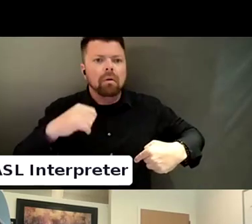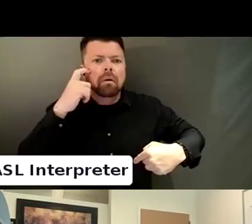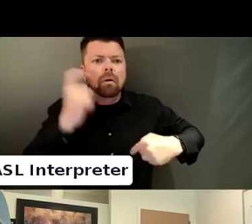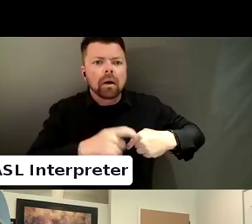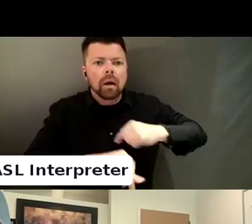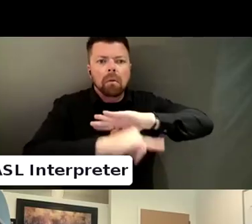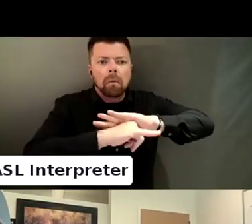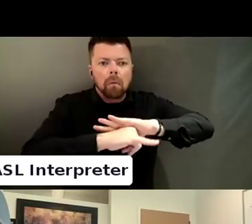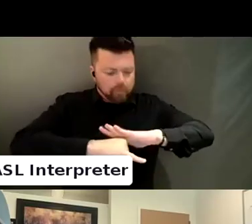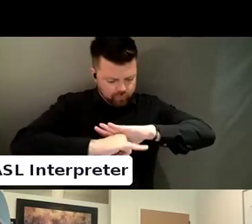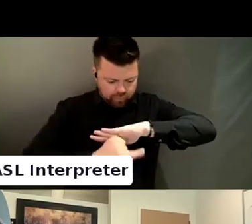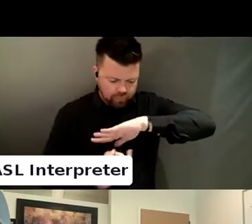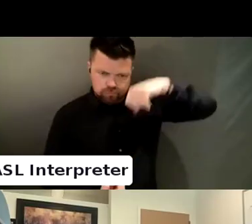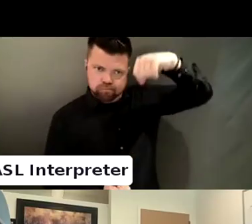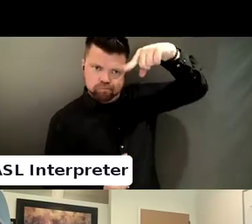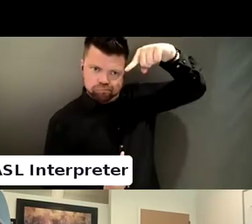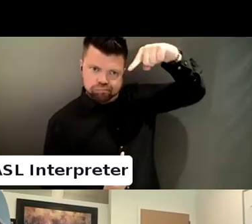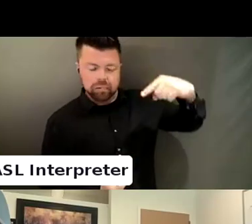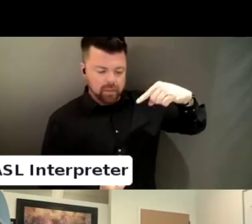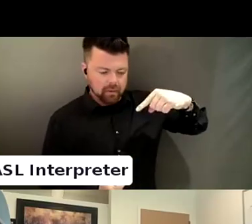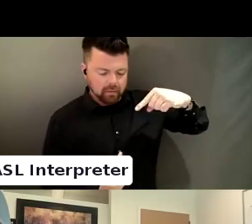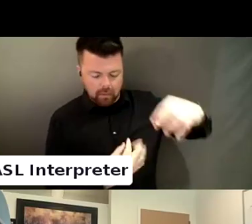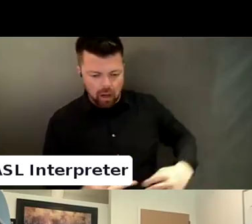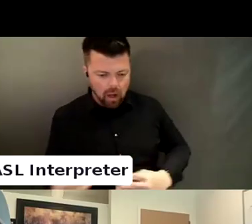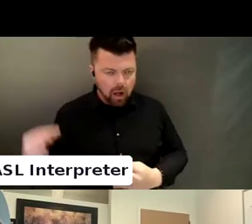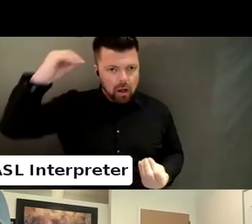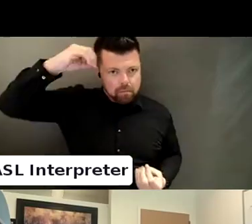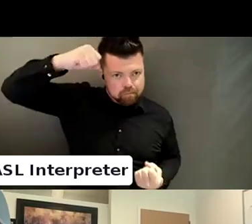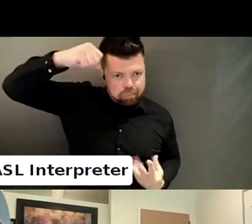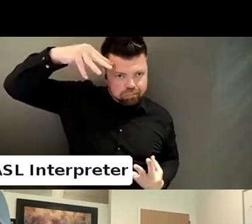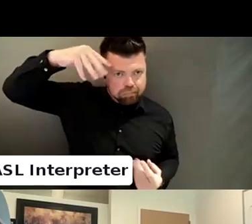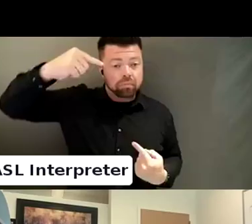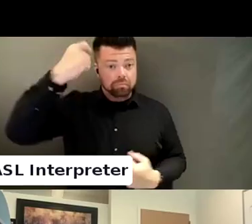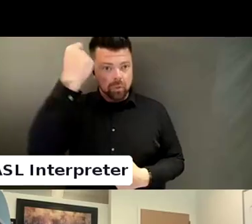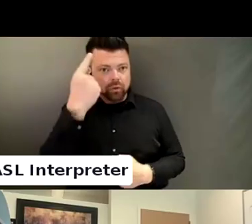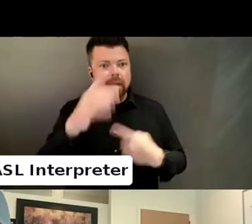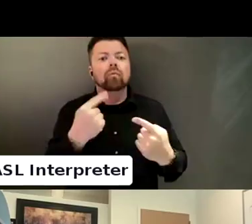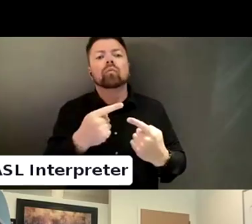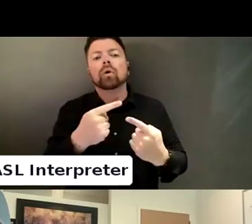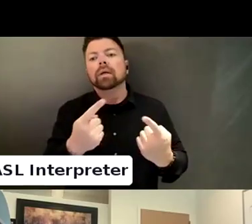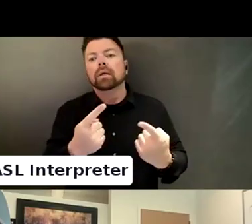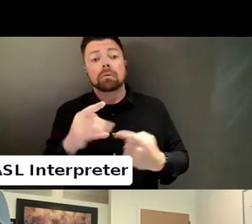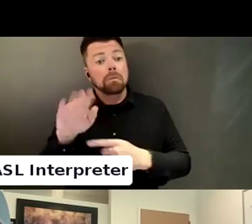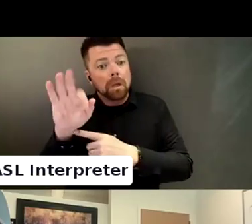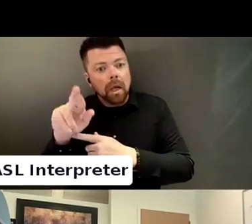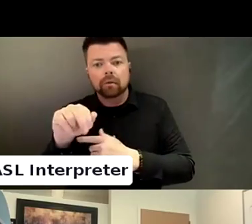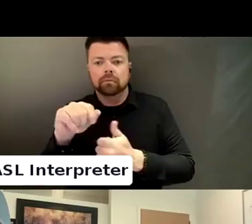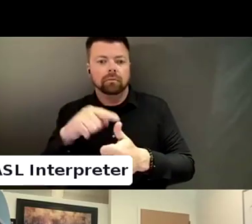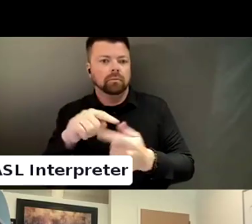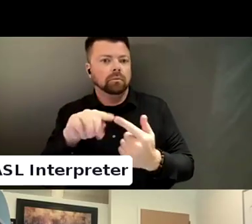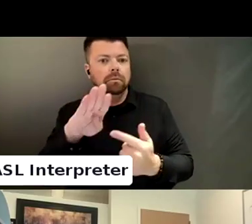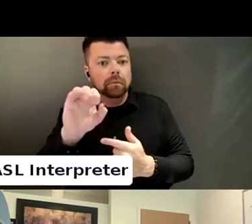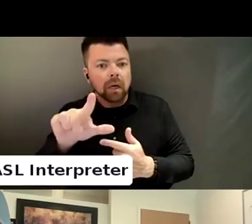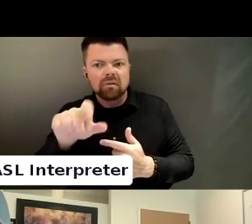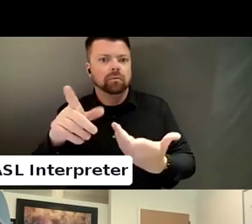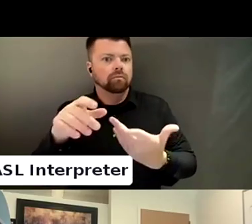back up to the brain. So I think that those are, it is still early days, but the importance of it is clear to everyone in this